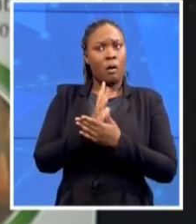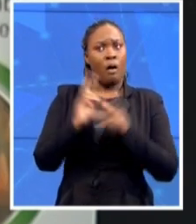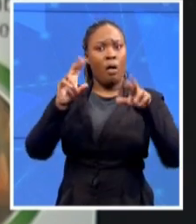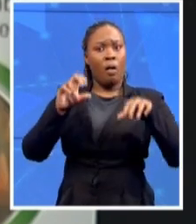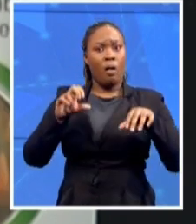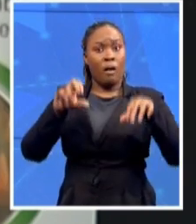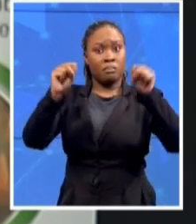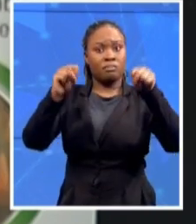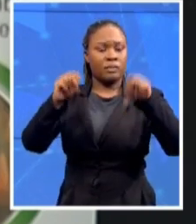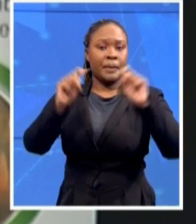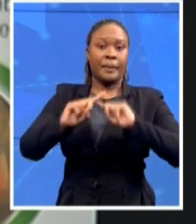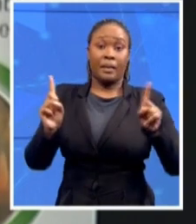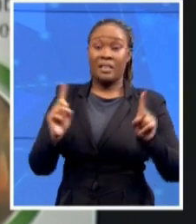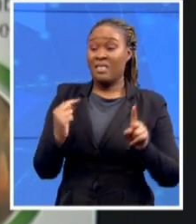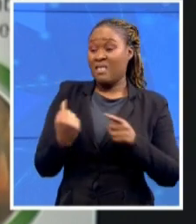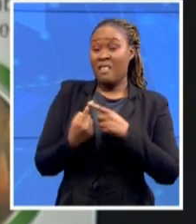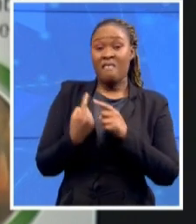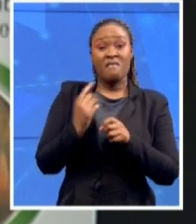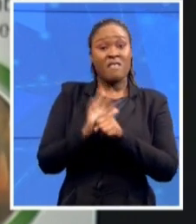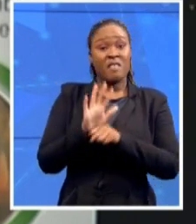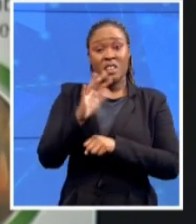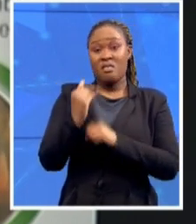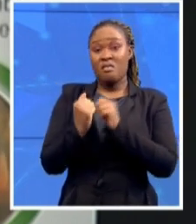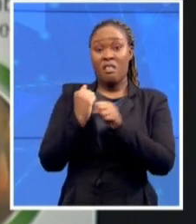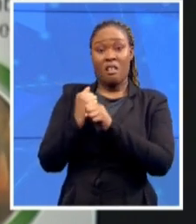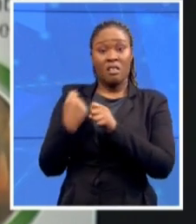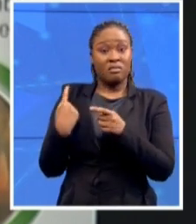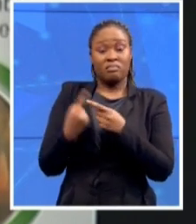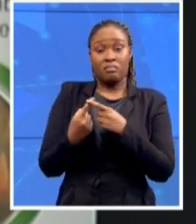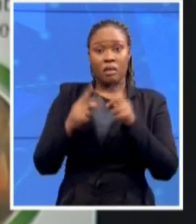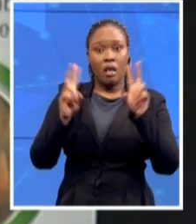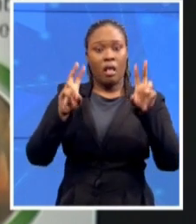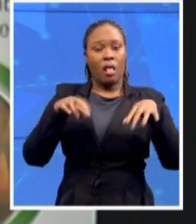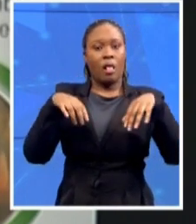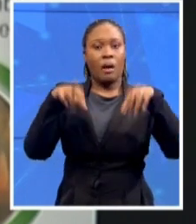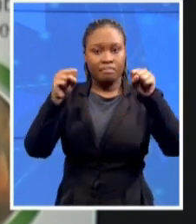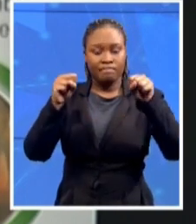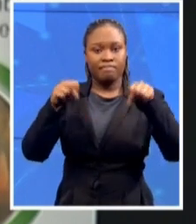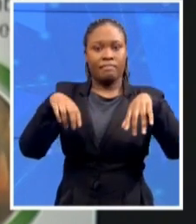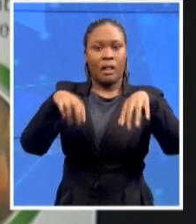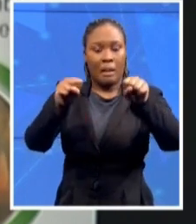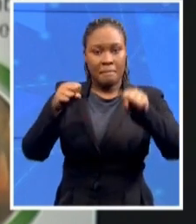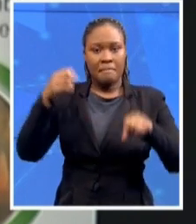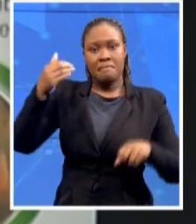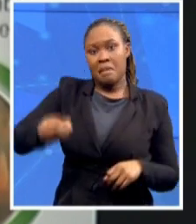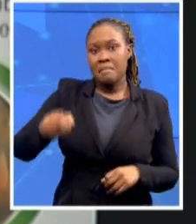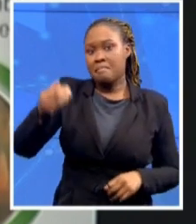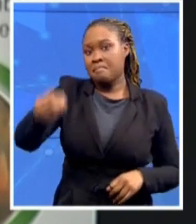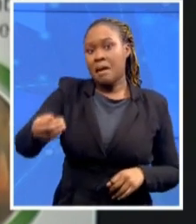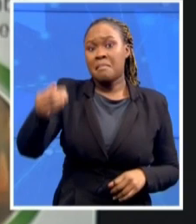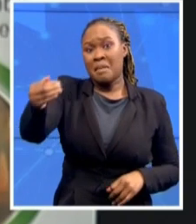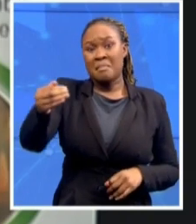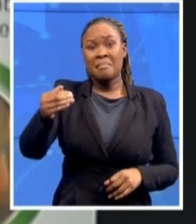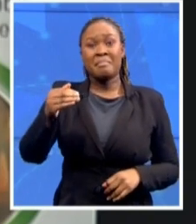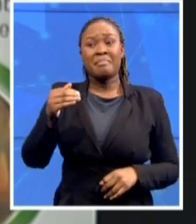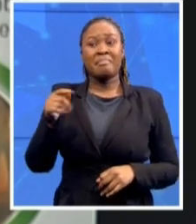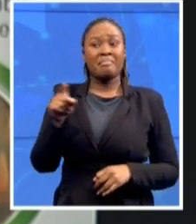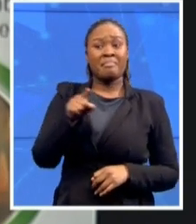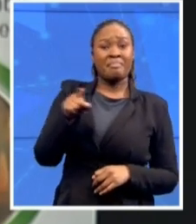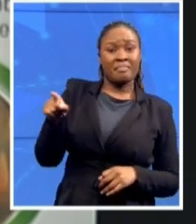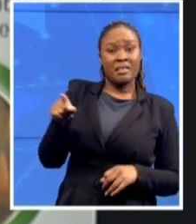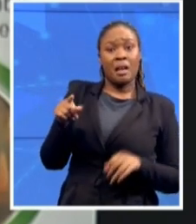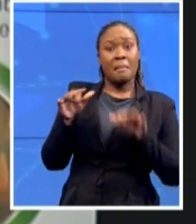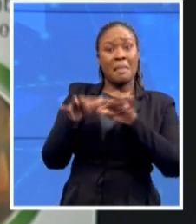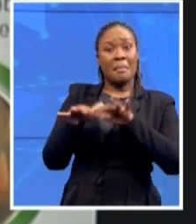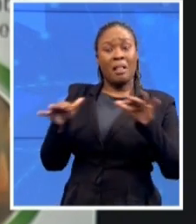years. And the economic consequences and consequences for the livelihoods of so many millions of South Africans have been